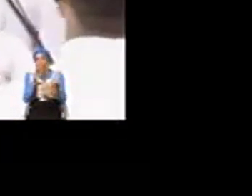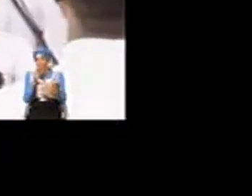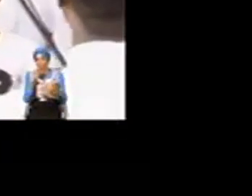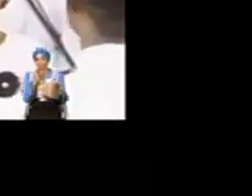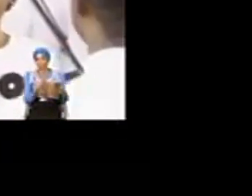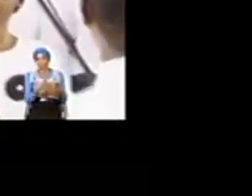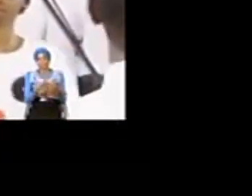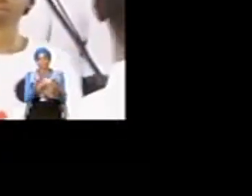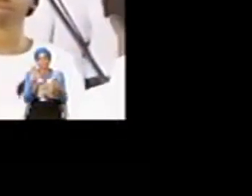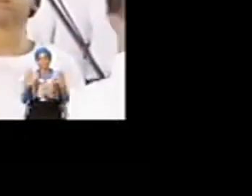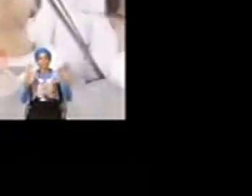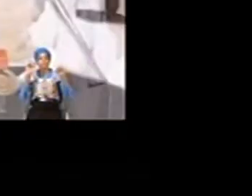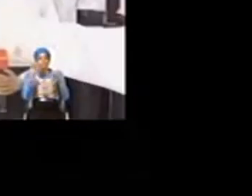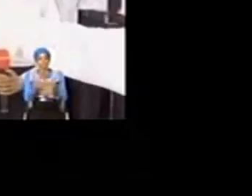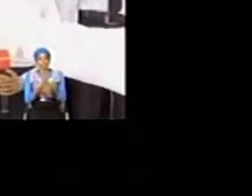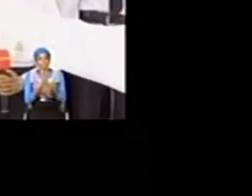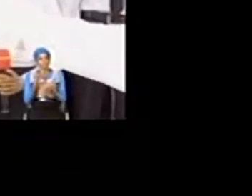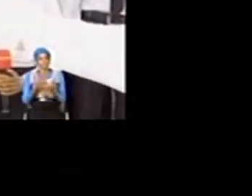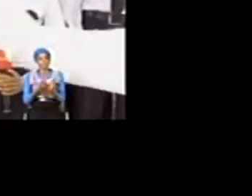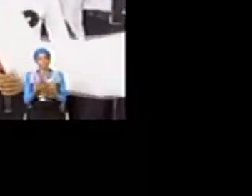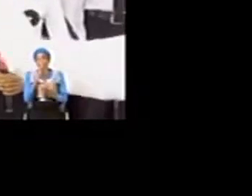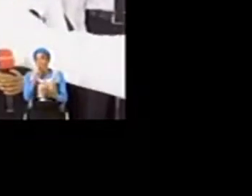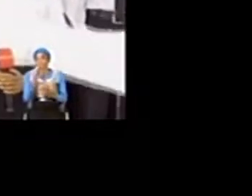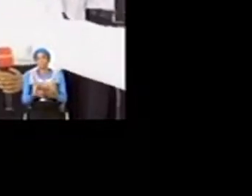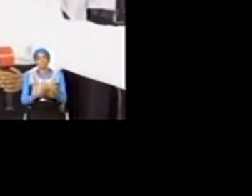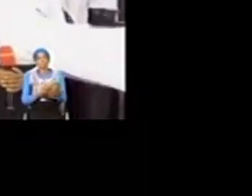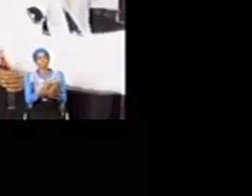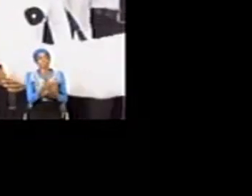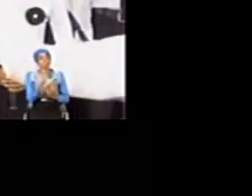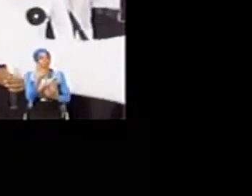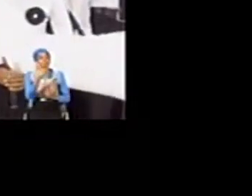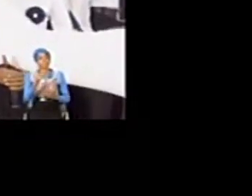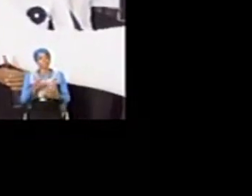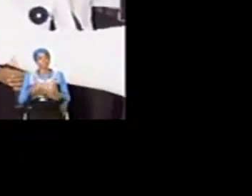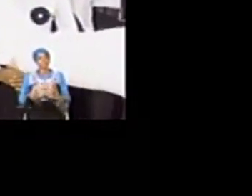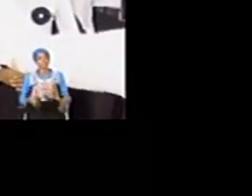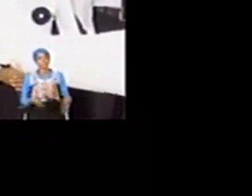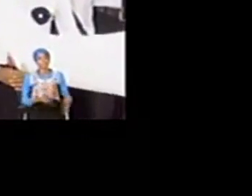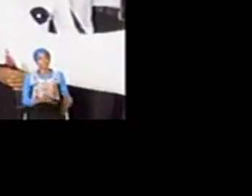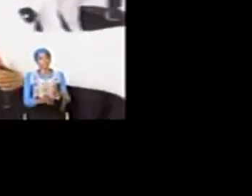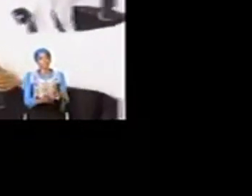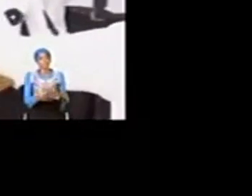Close to your miracle, Jesus is passing your